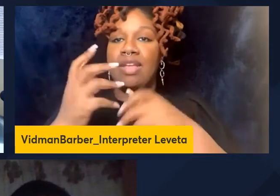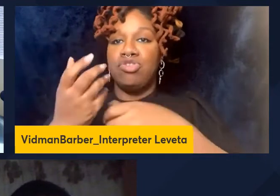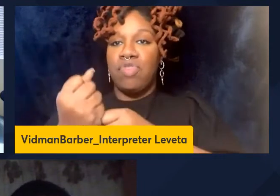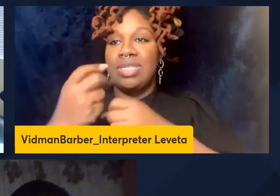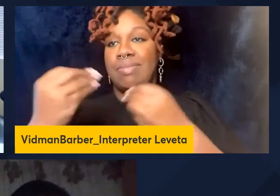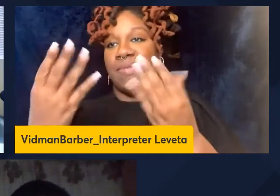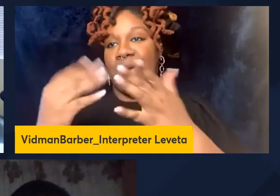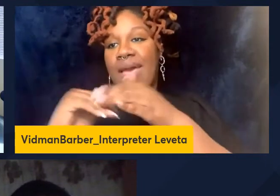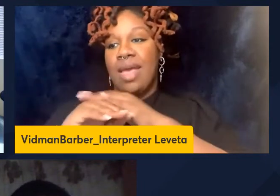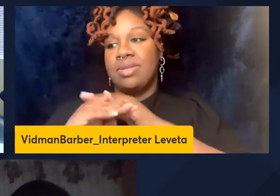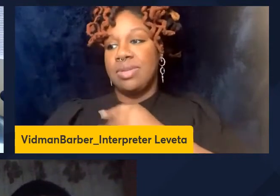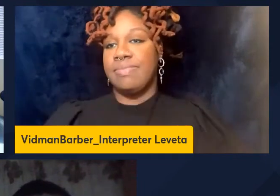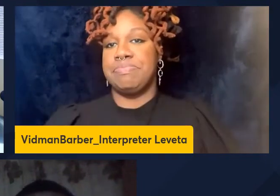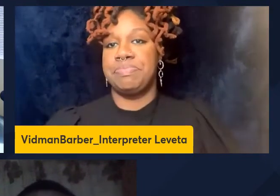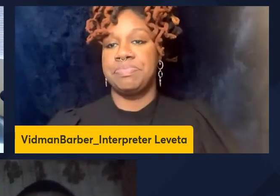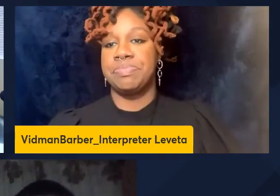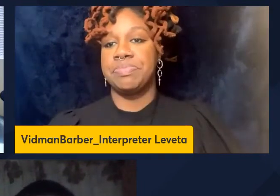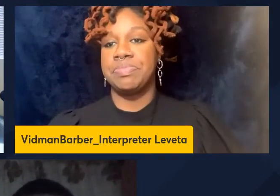access.